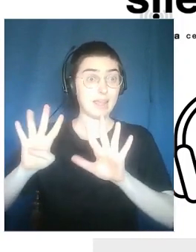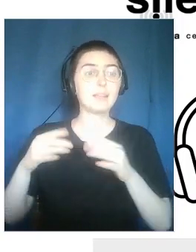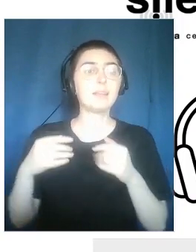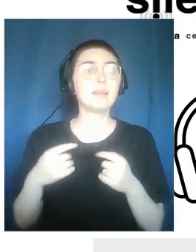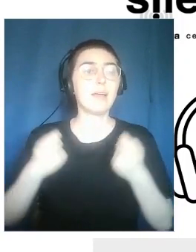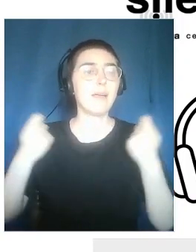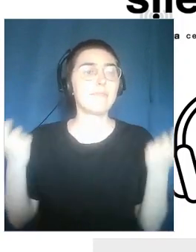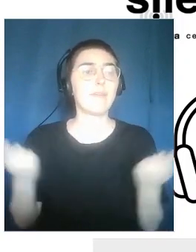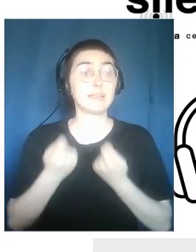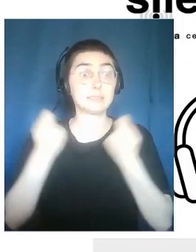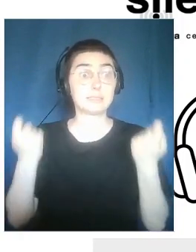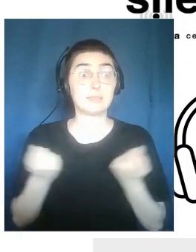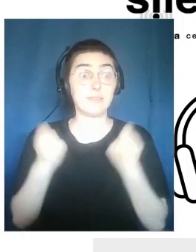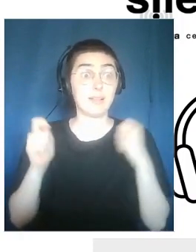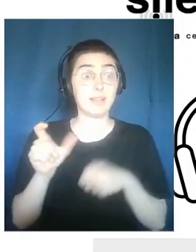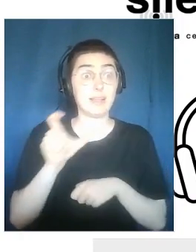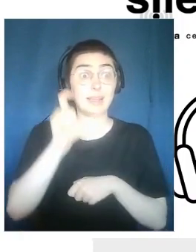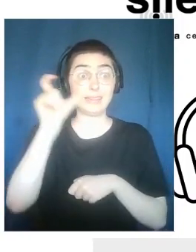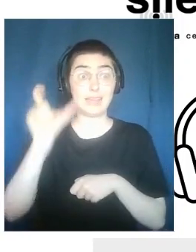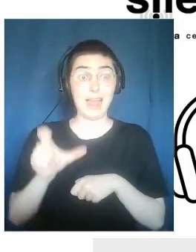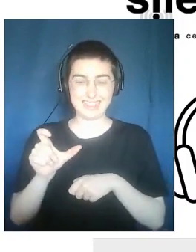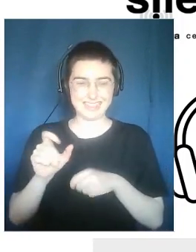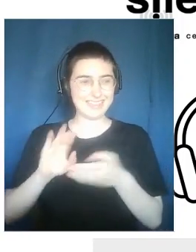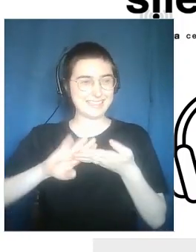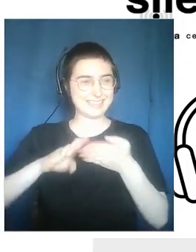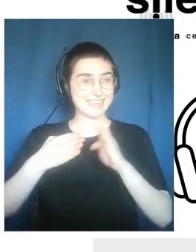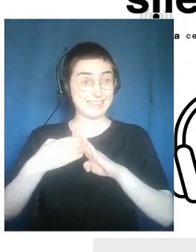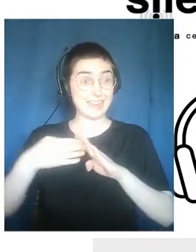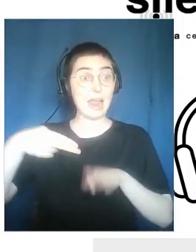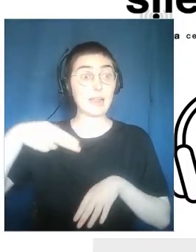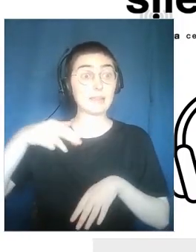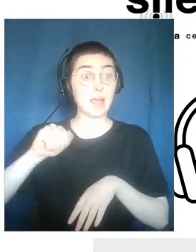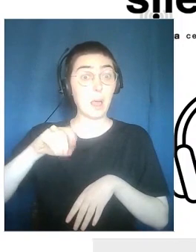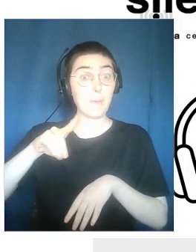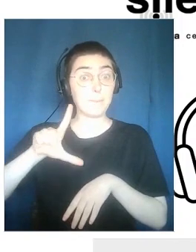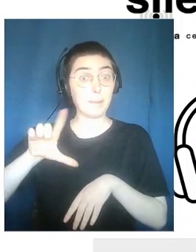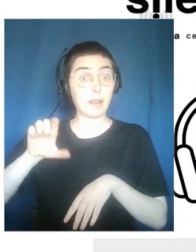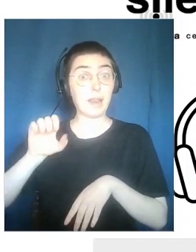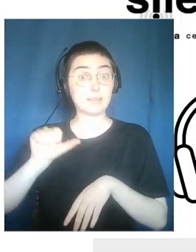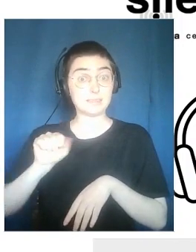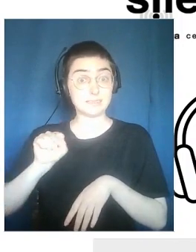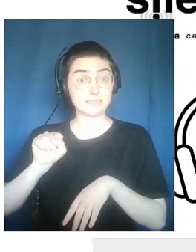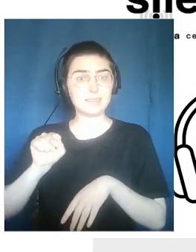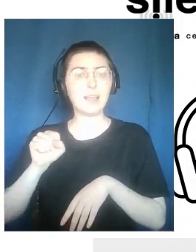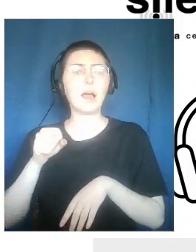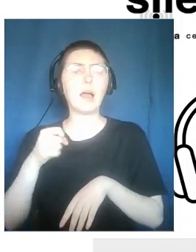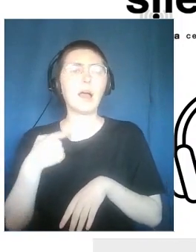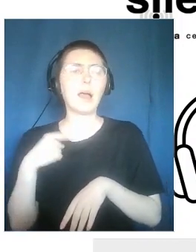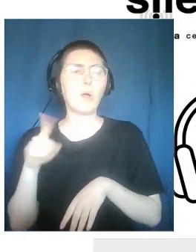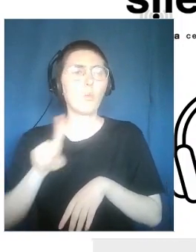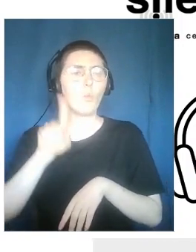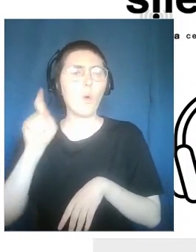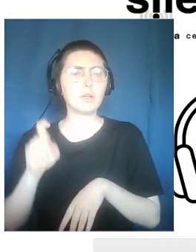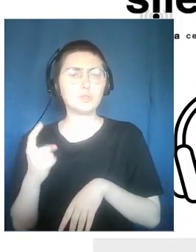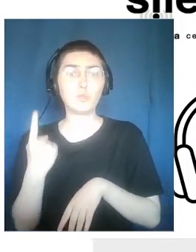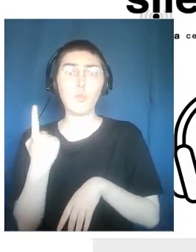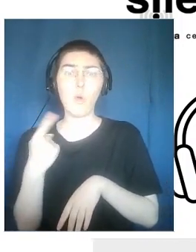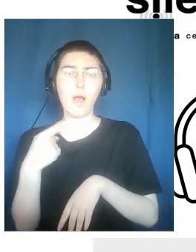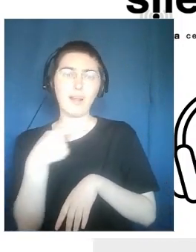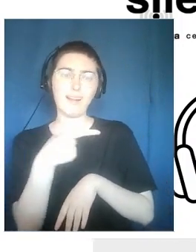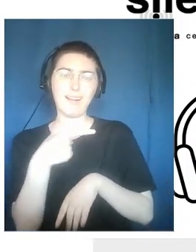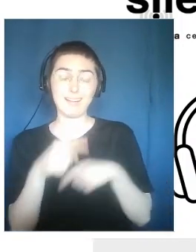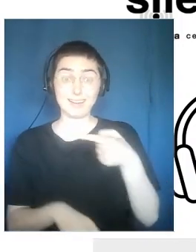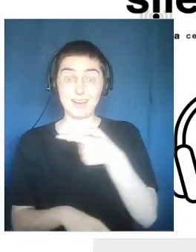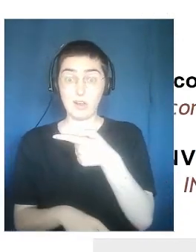during an important festival in Naples. The question was how to shift